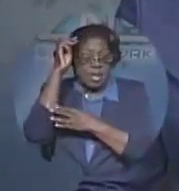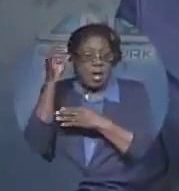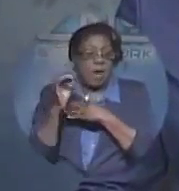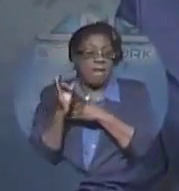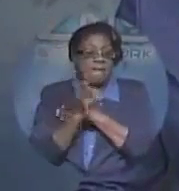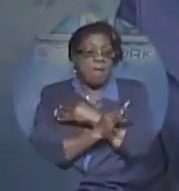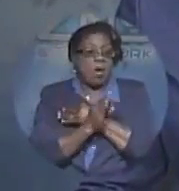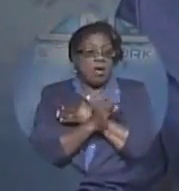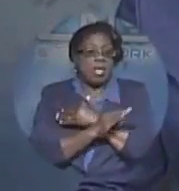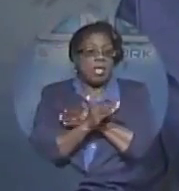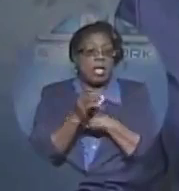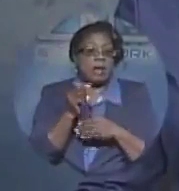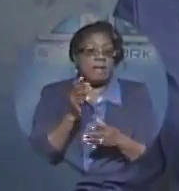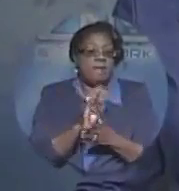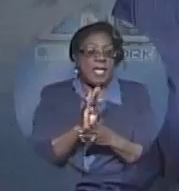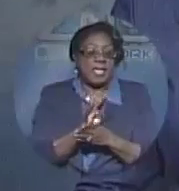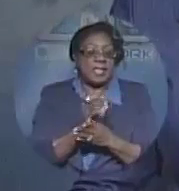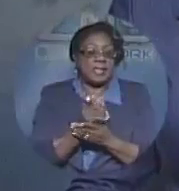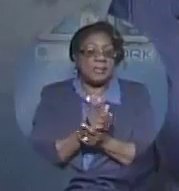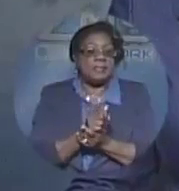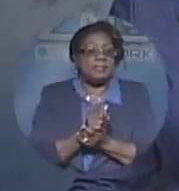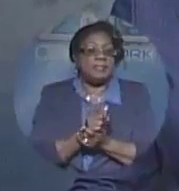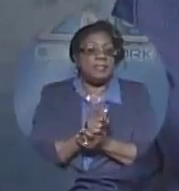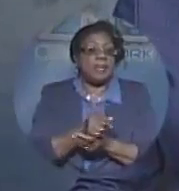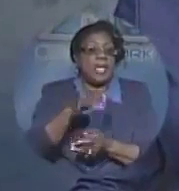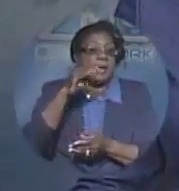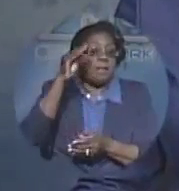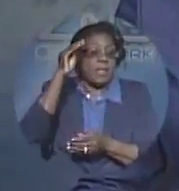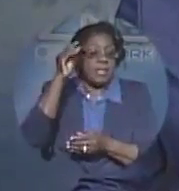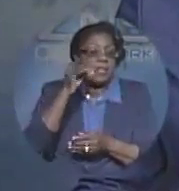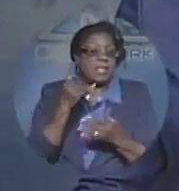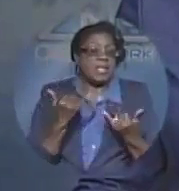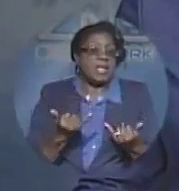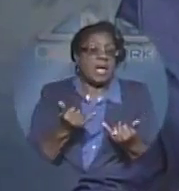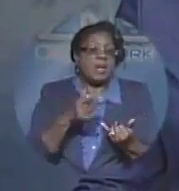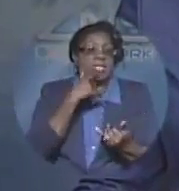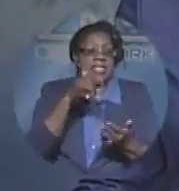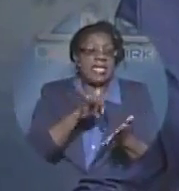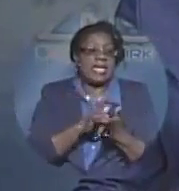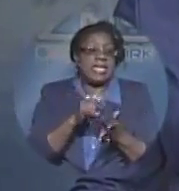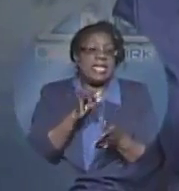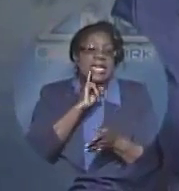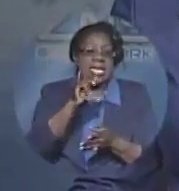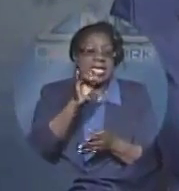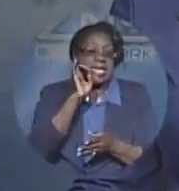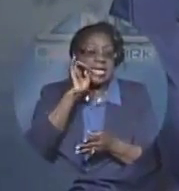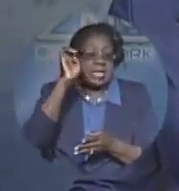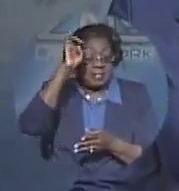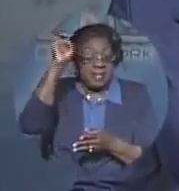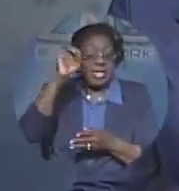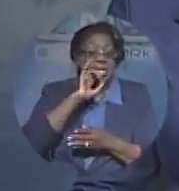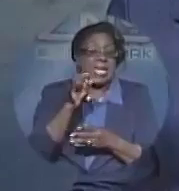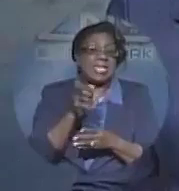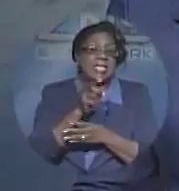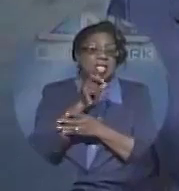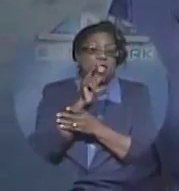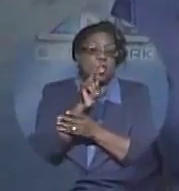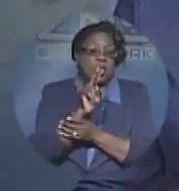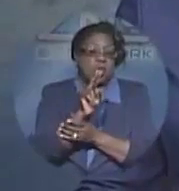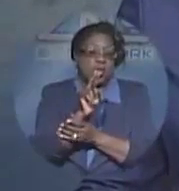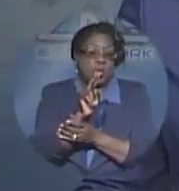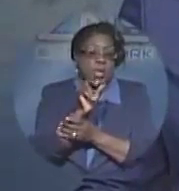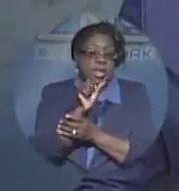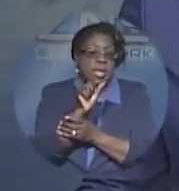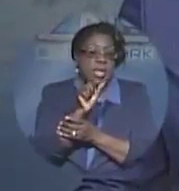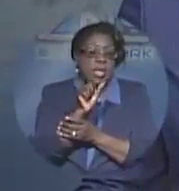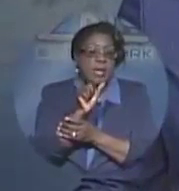from those controversial WikiLeaks documents. Mr. Mitchell, in a statement released late today, said that he is shocked that in so high